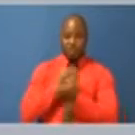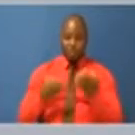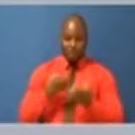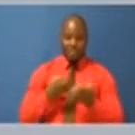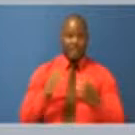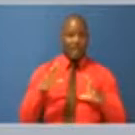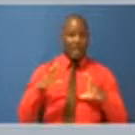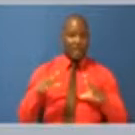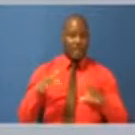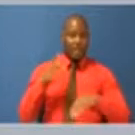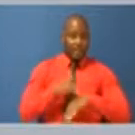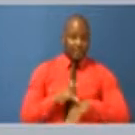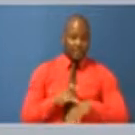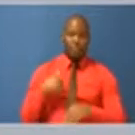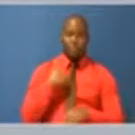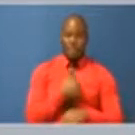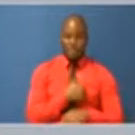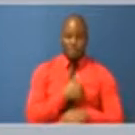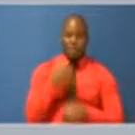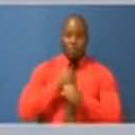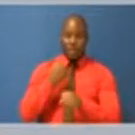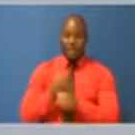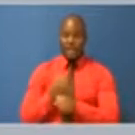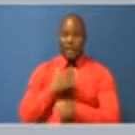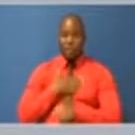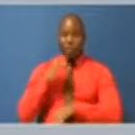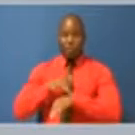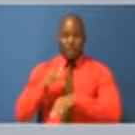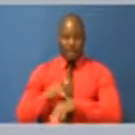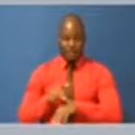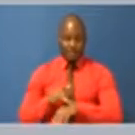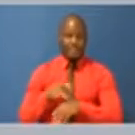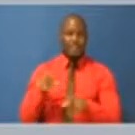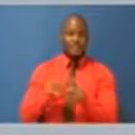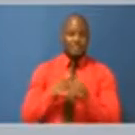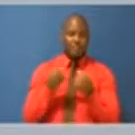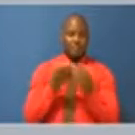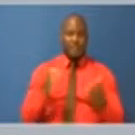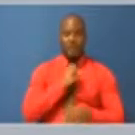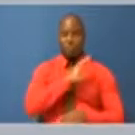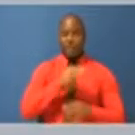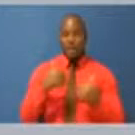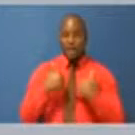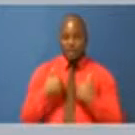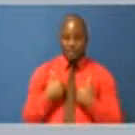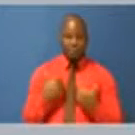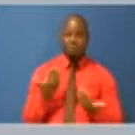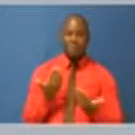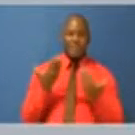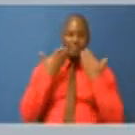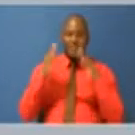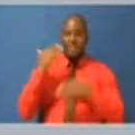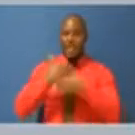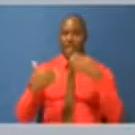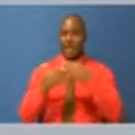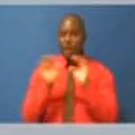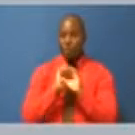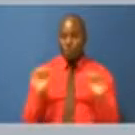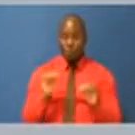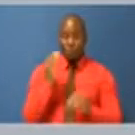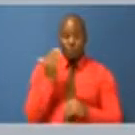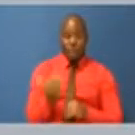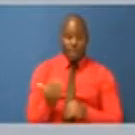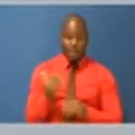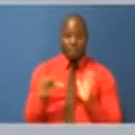affected we are our work is affected and most of the complaints we have is that we are not finishing the houses